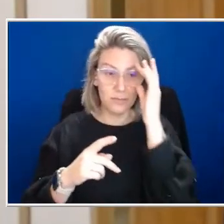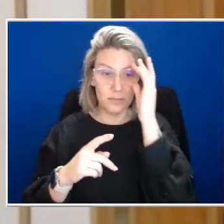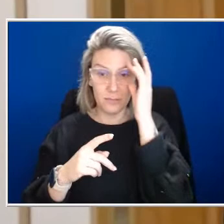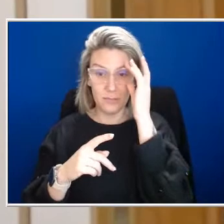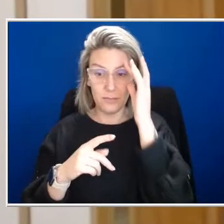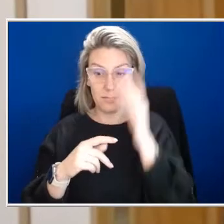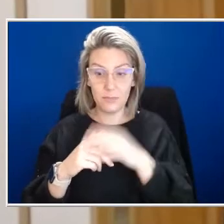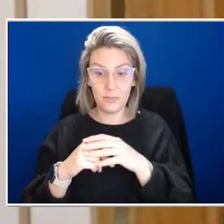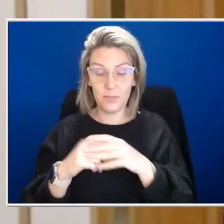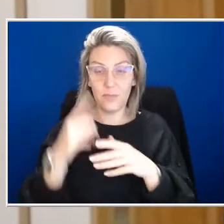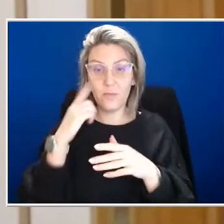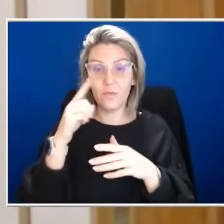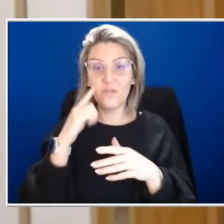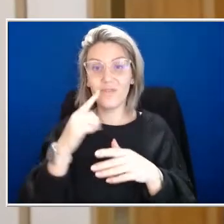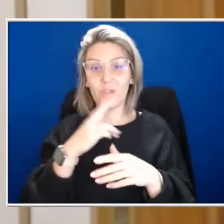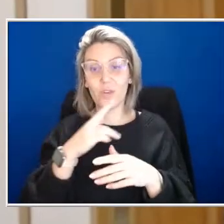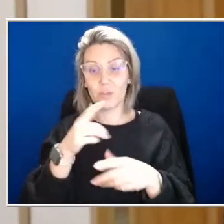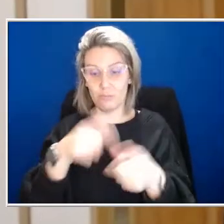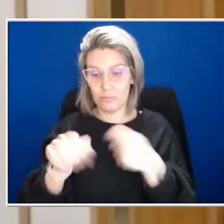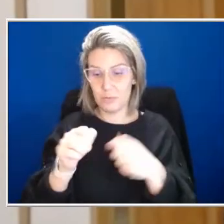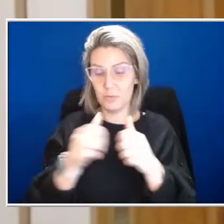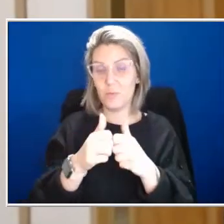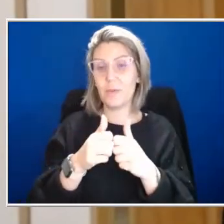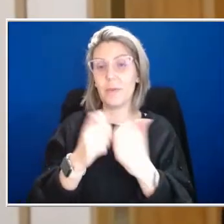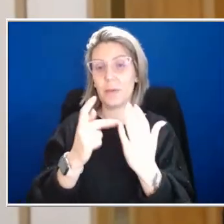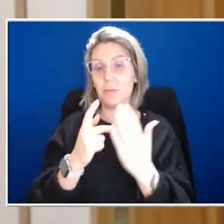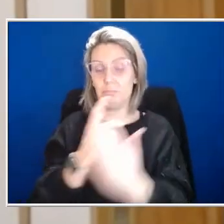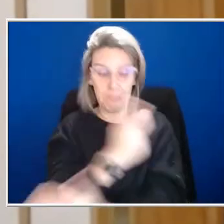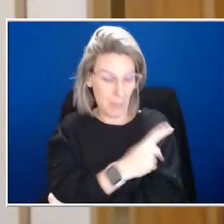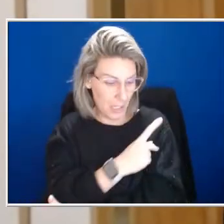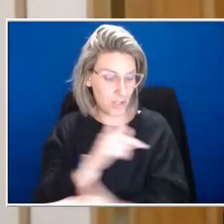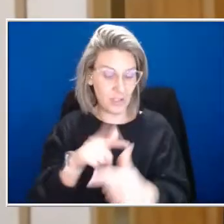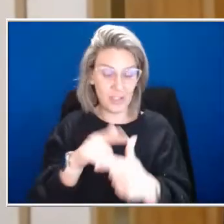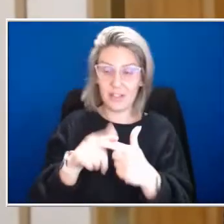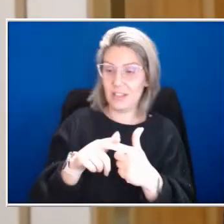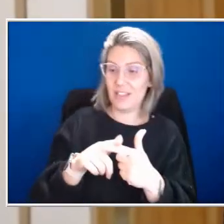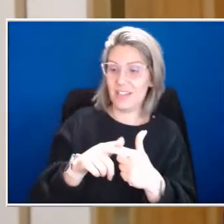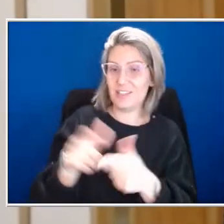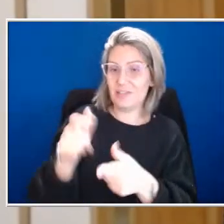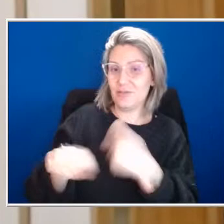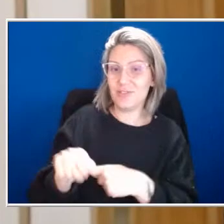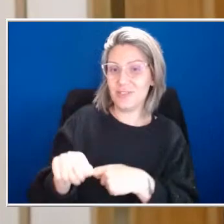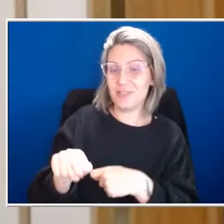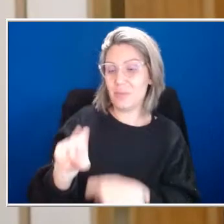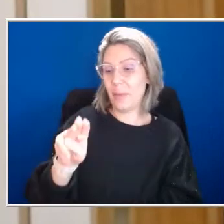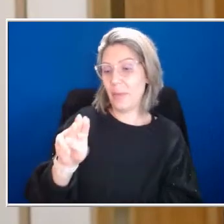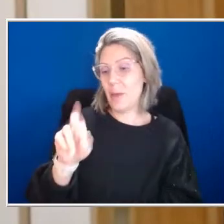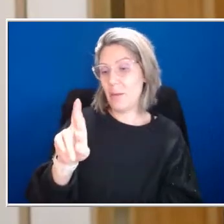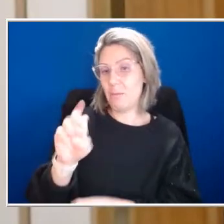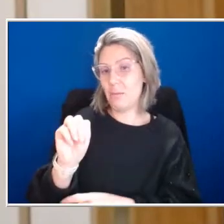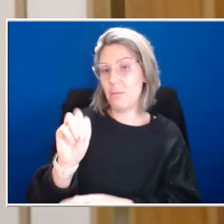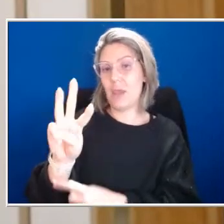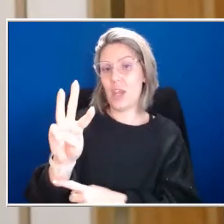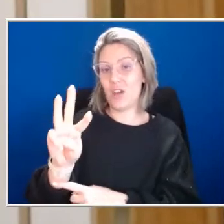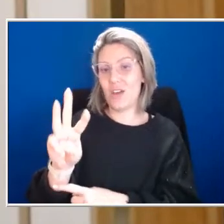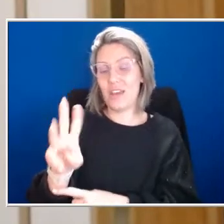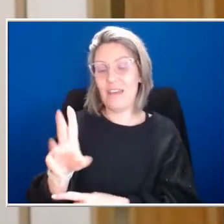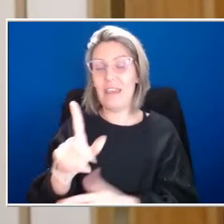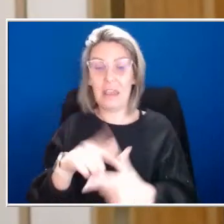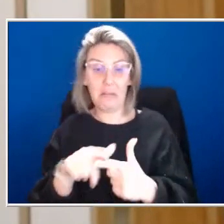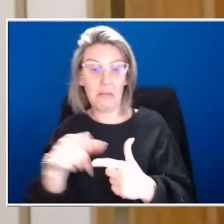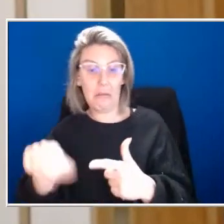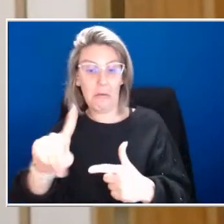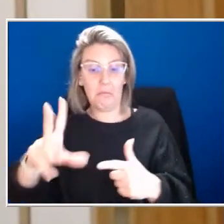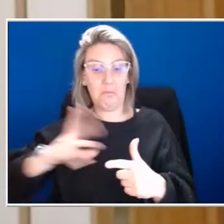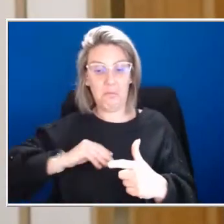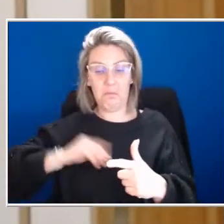transplant in these patients so that they can get bone marrow transplant ultimately. So we involved our bone marrow transplant team, and they were on board and said, yes, we